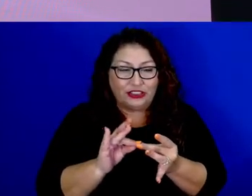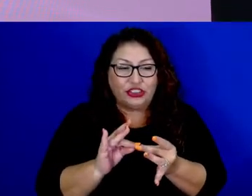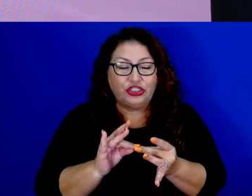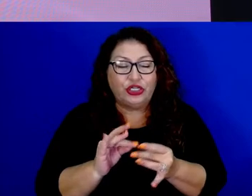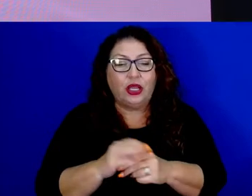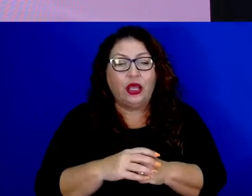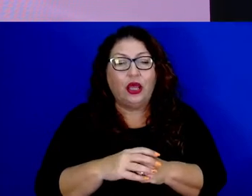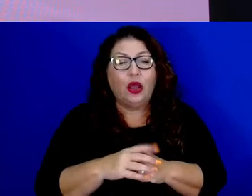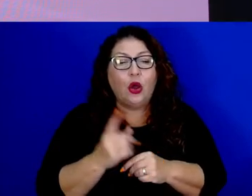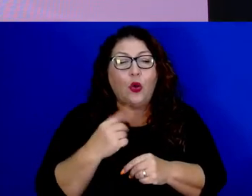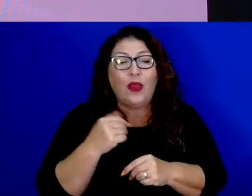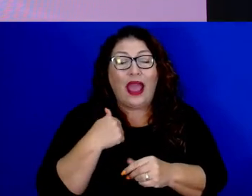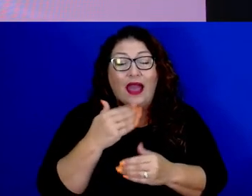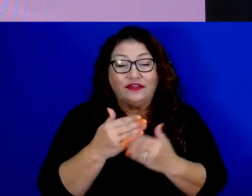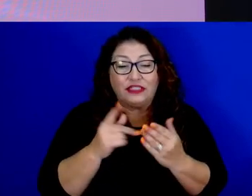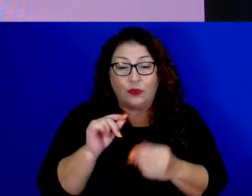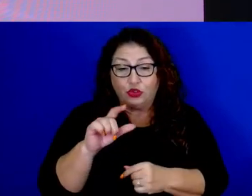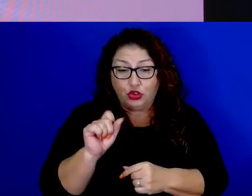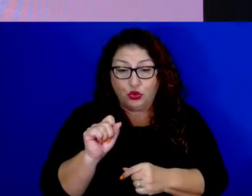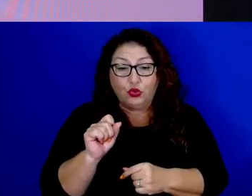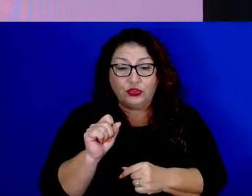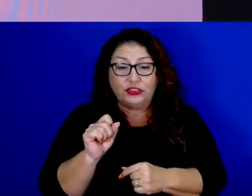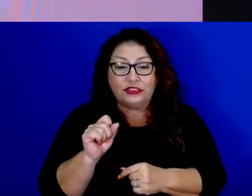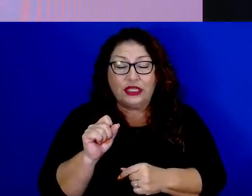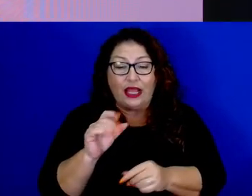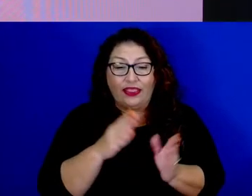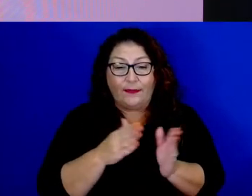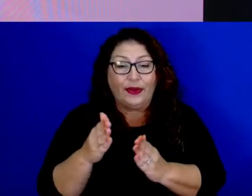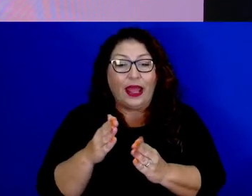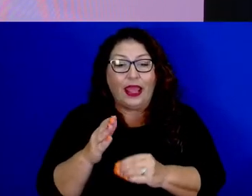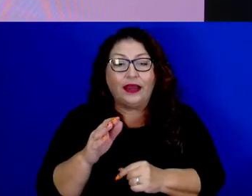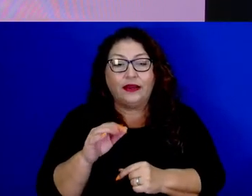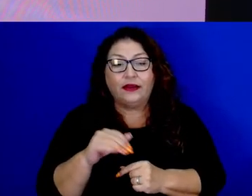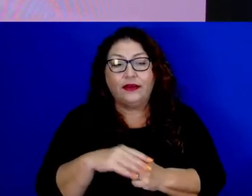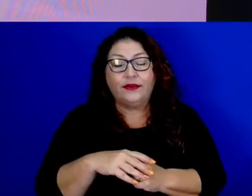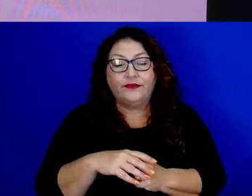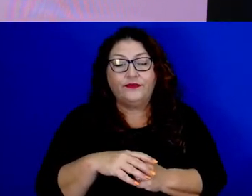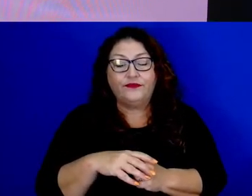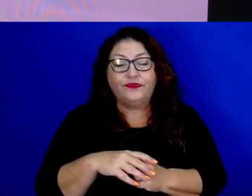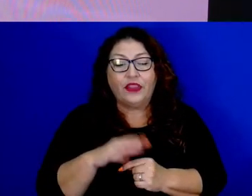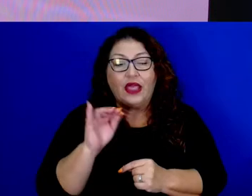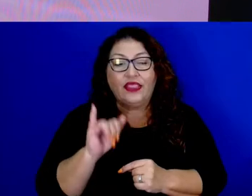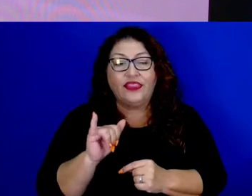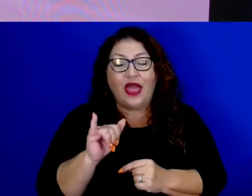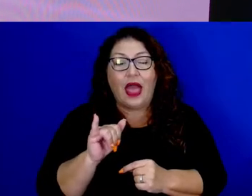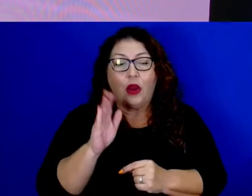tools in the plan, in the Recovery and Resilience Facility, that will help